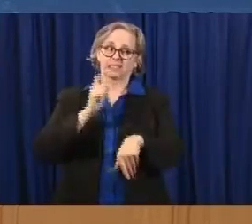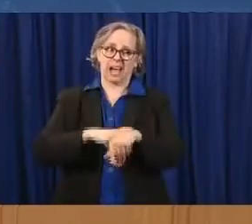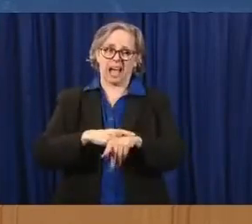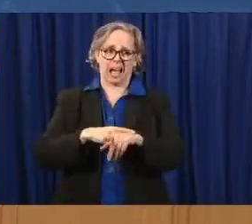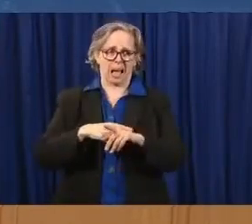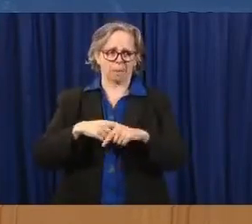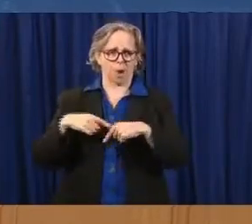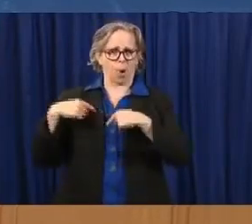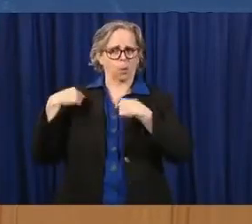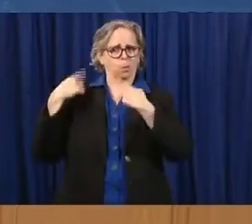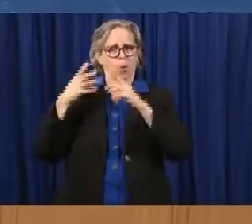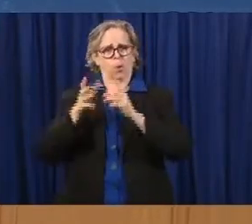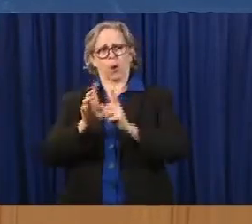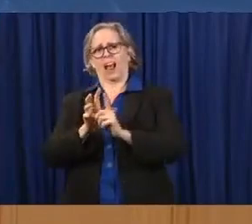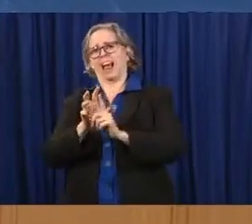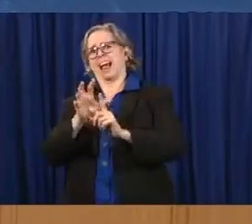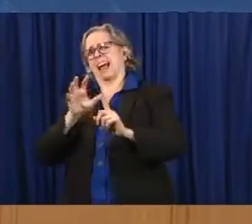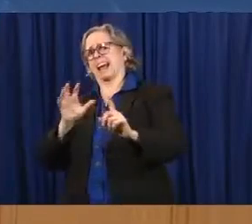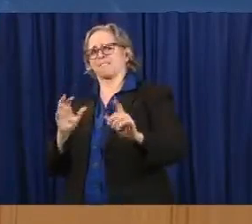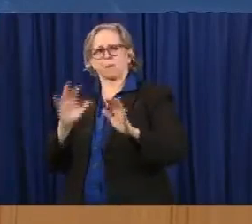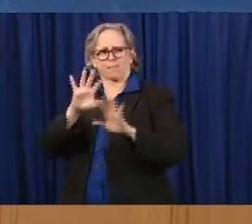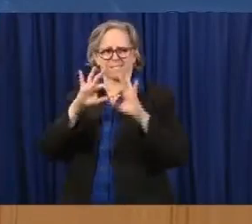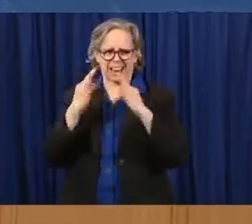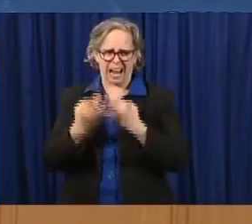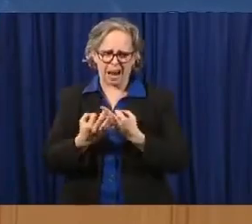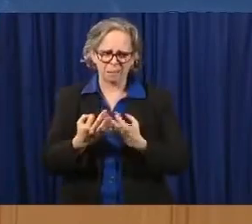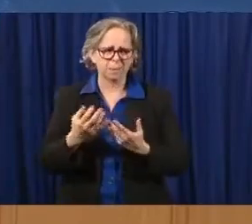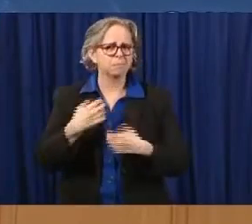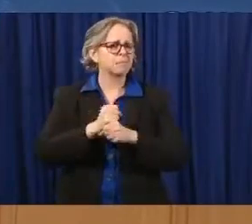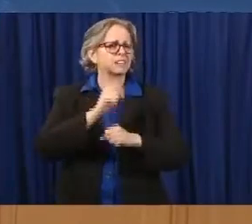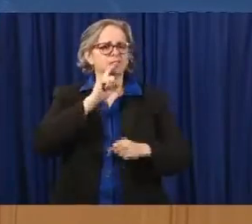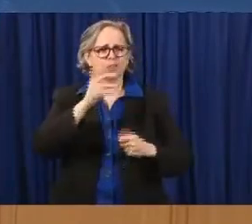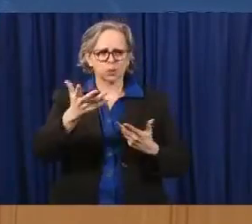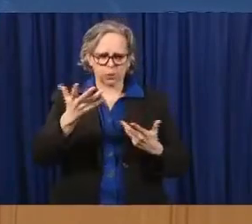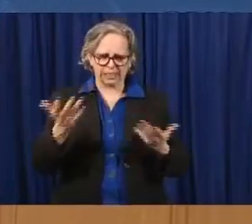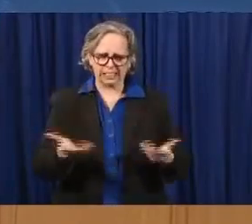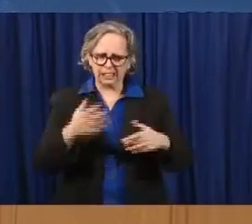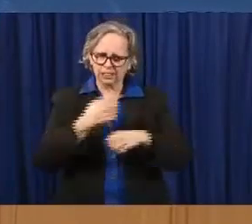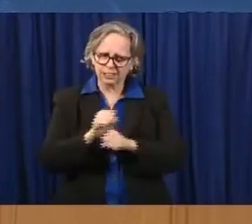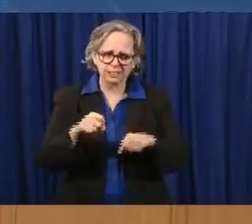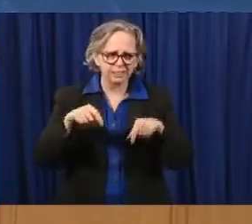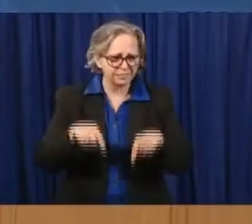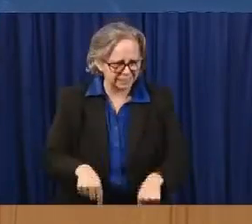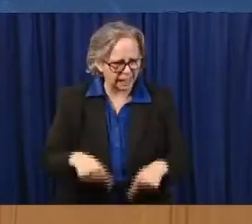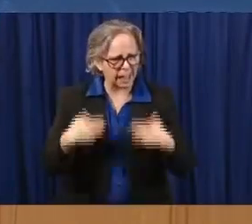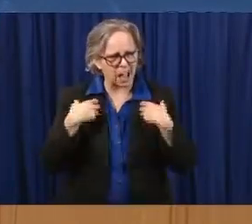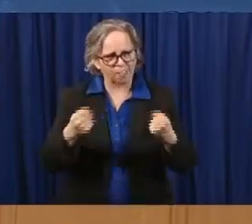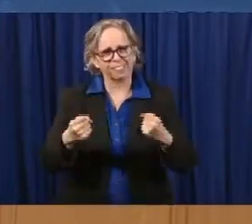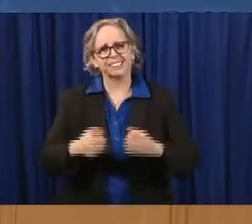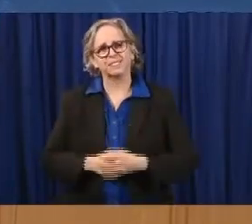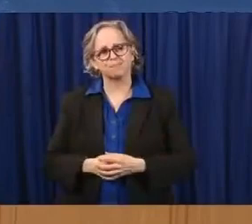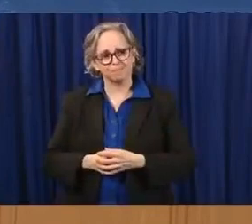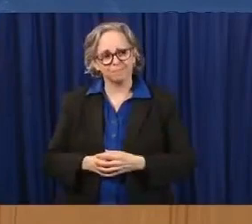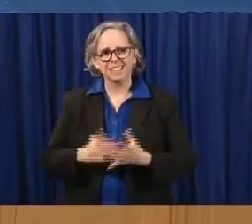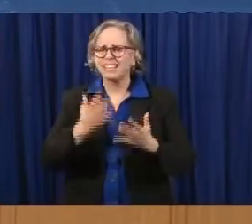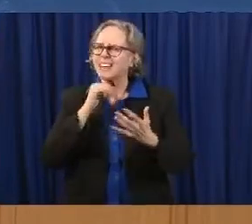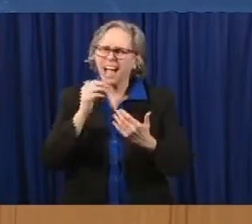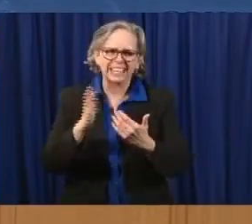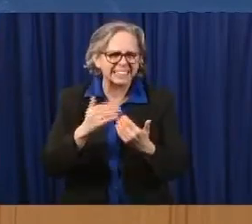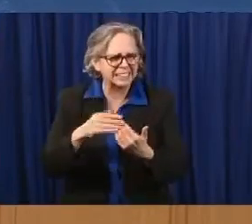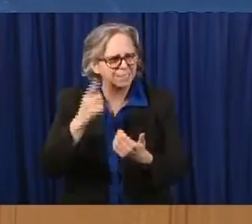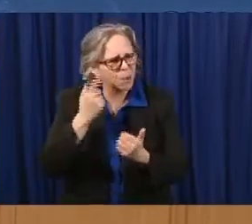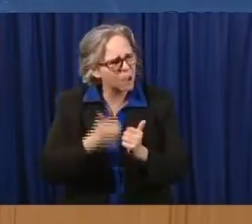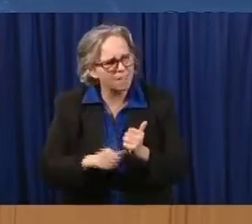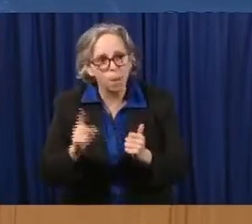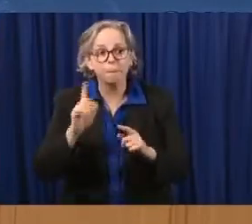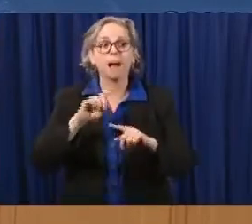ones to make sure that Ohioans flatten the curve. While this isn't easy for any of us, I understand